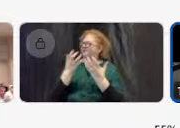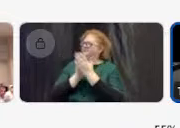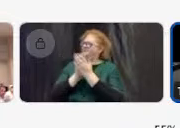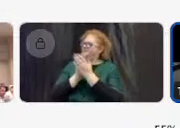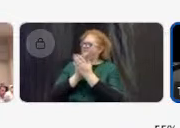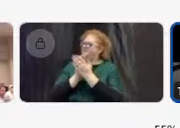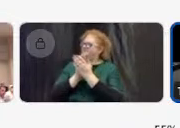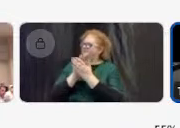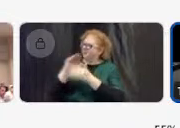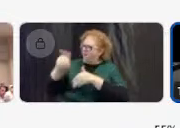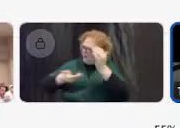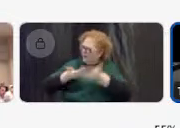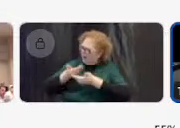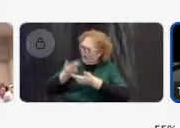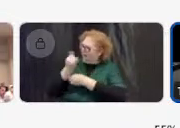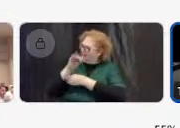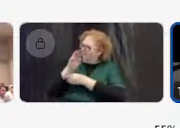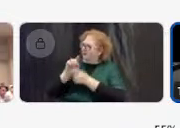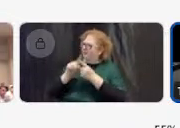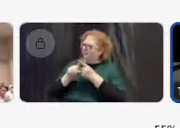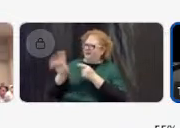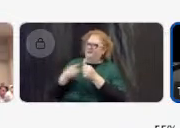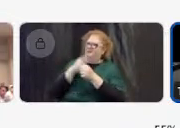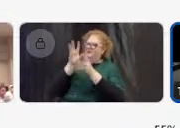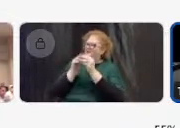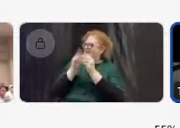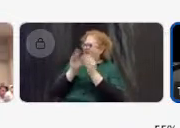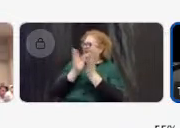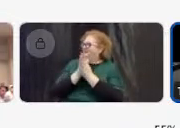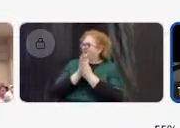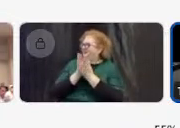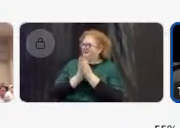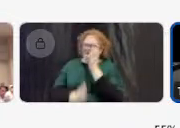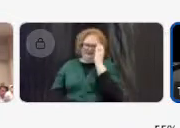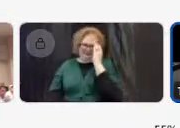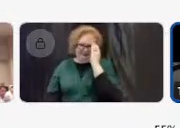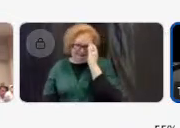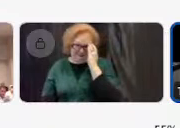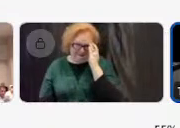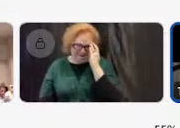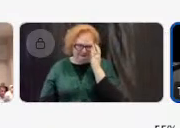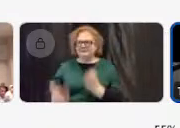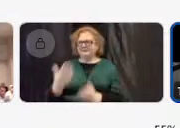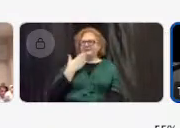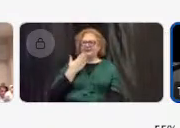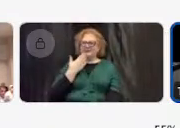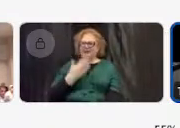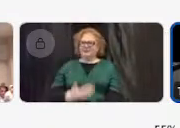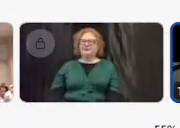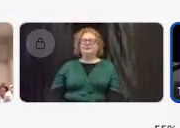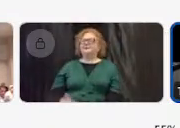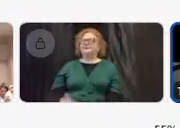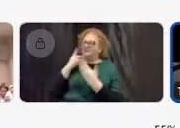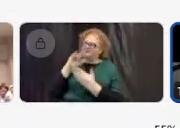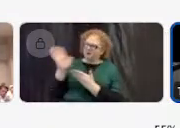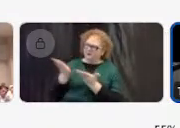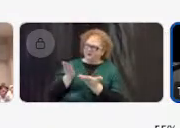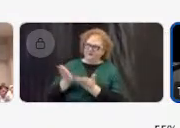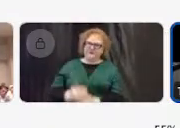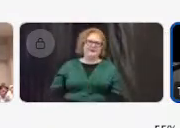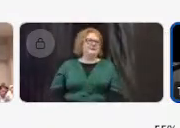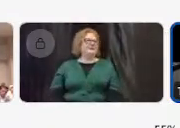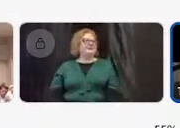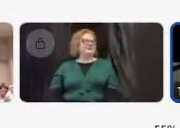just a welcome here, his first meeting here. All right. Thank you. Thank you for your service. All